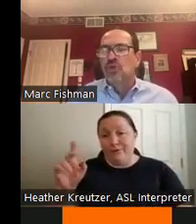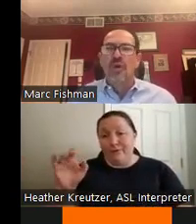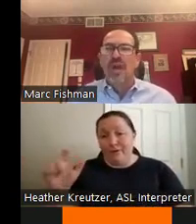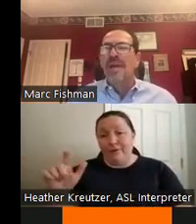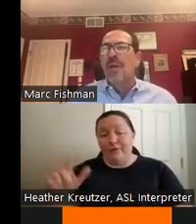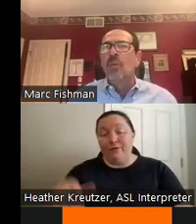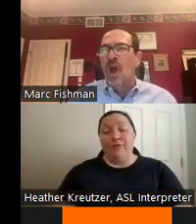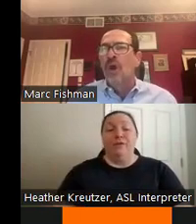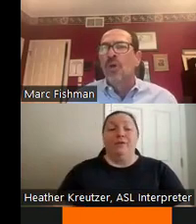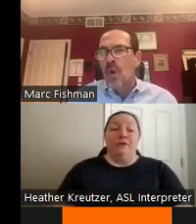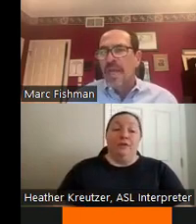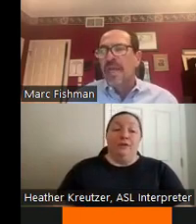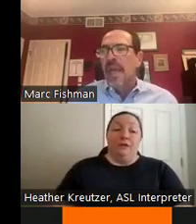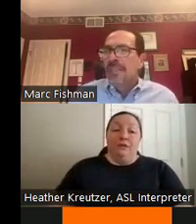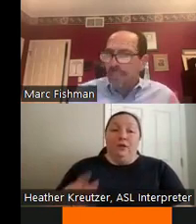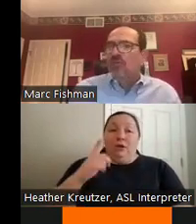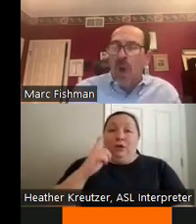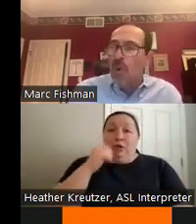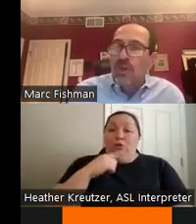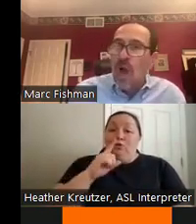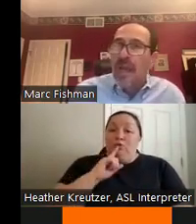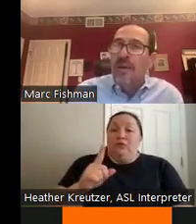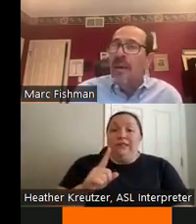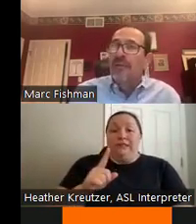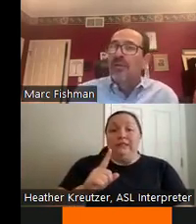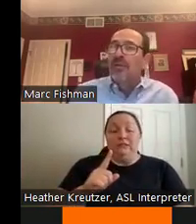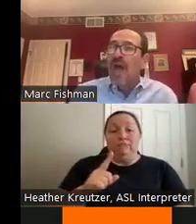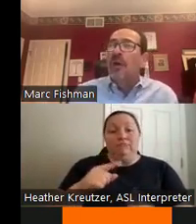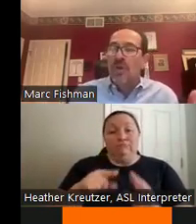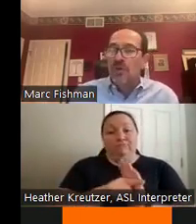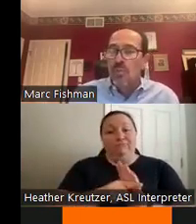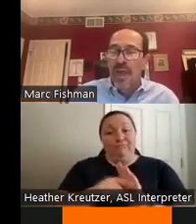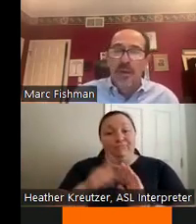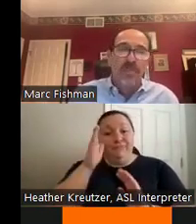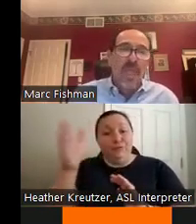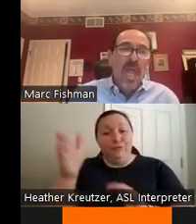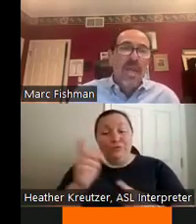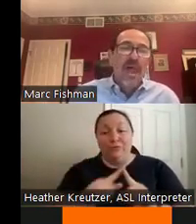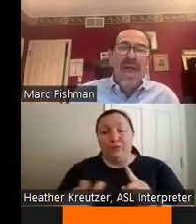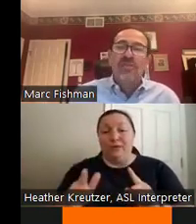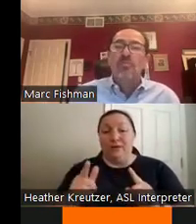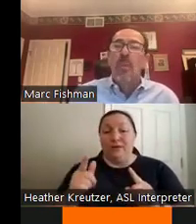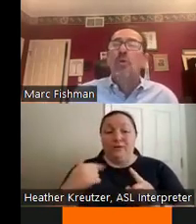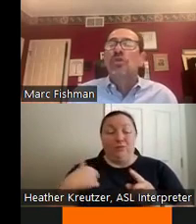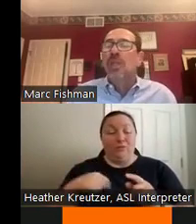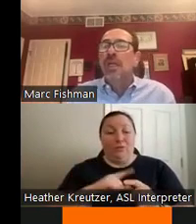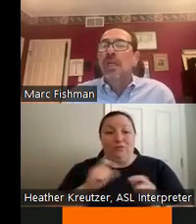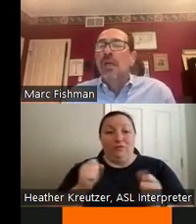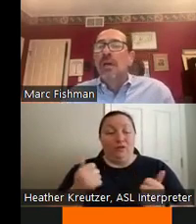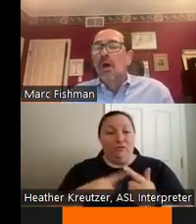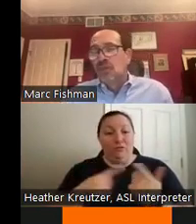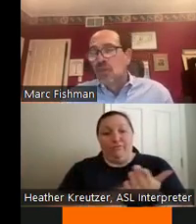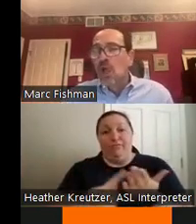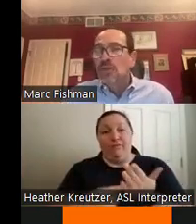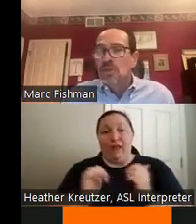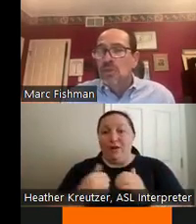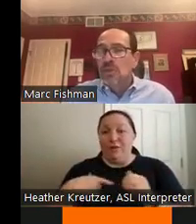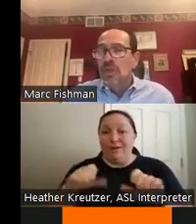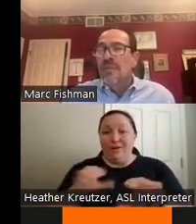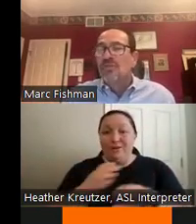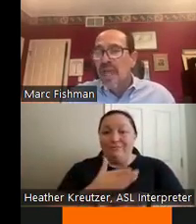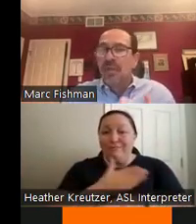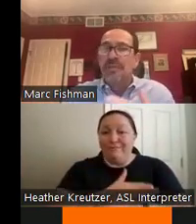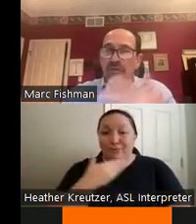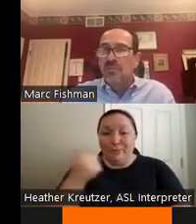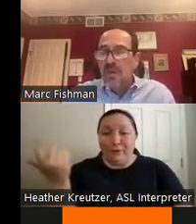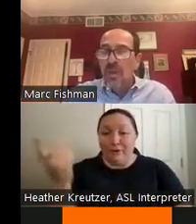it looks grim, and we aren't winning. And that's why we're talking about this. How do we do better? Now, that's mostly adults